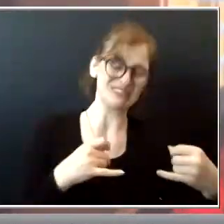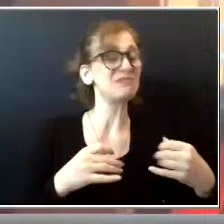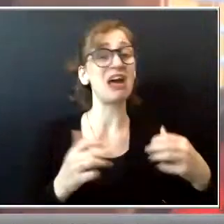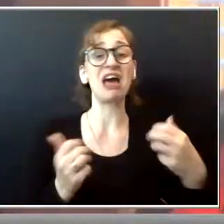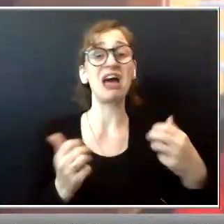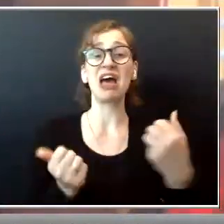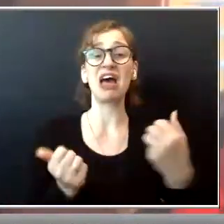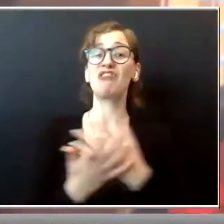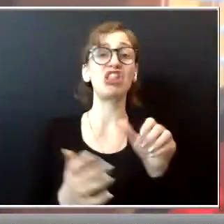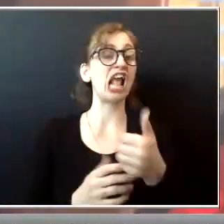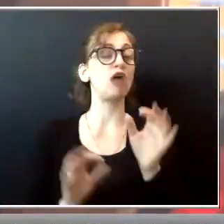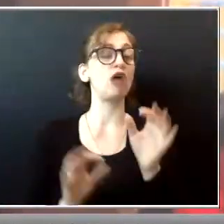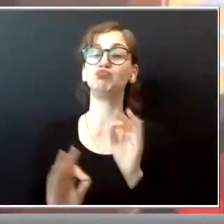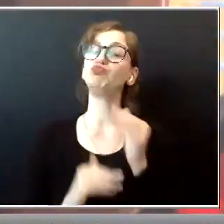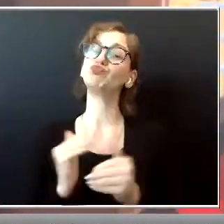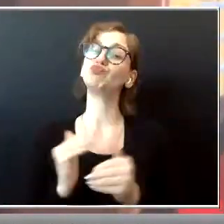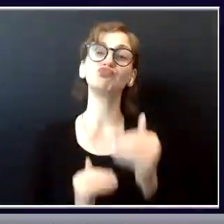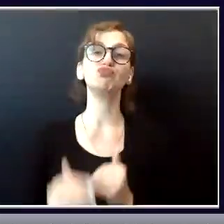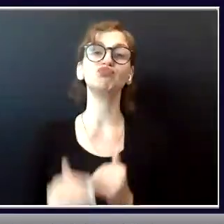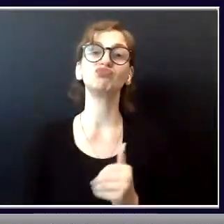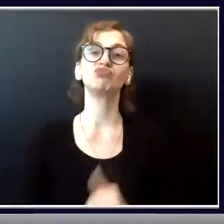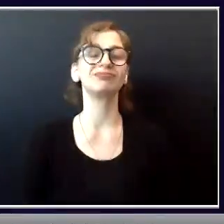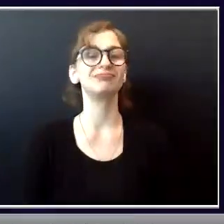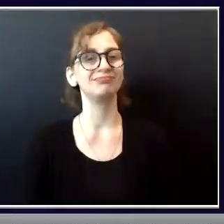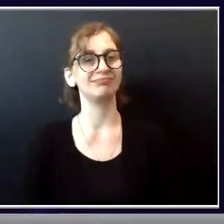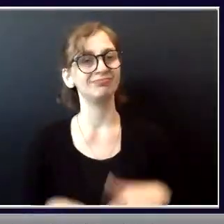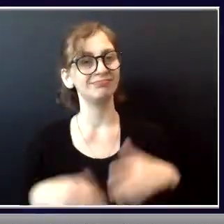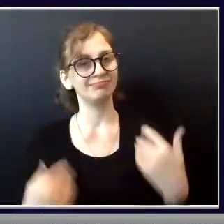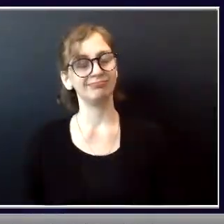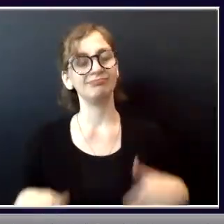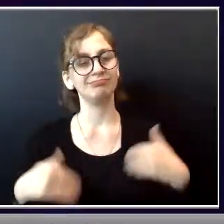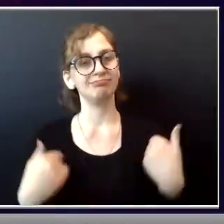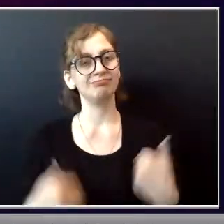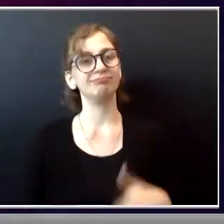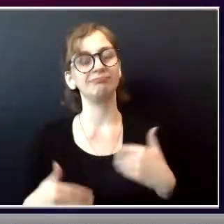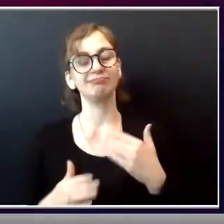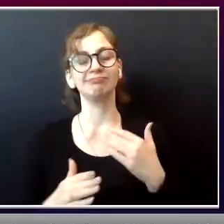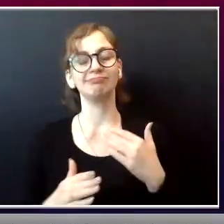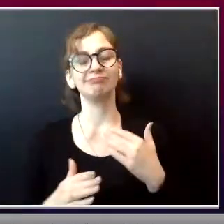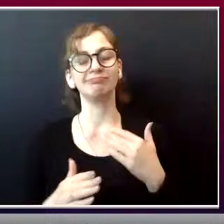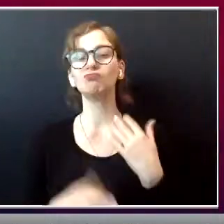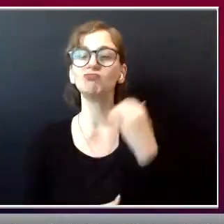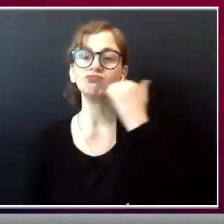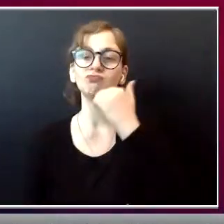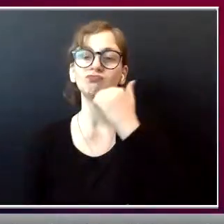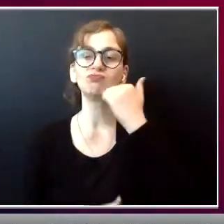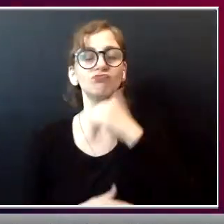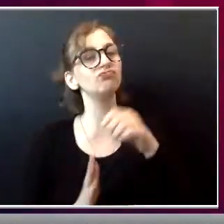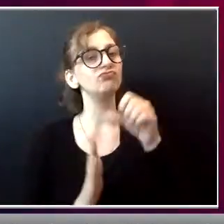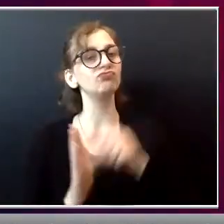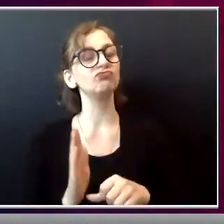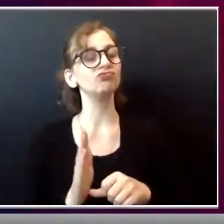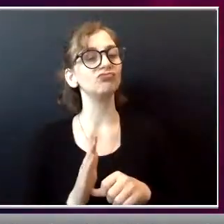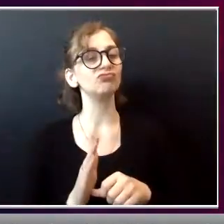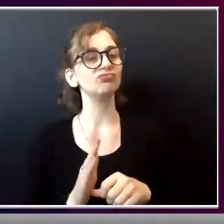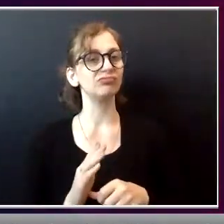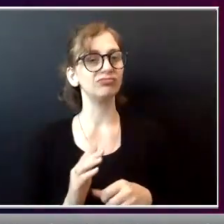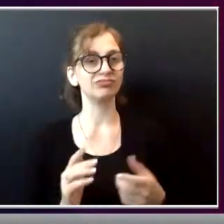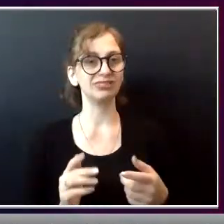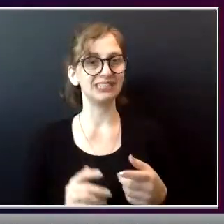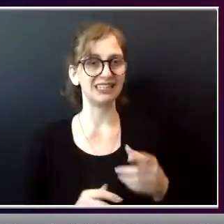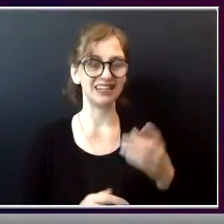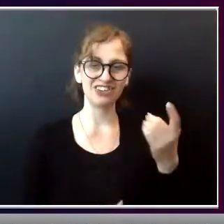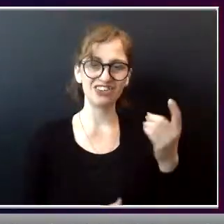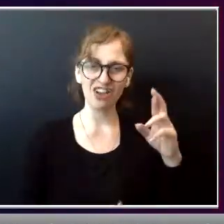That's amazing. A routine surgery, something so remarkable, and you were out, Dr. Reddy said, within a